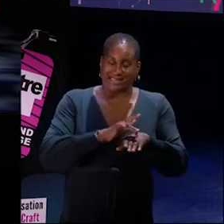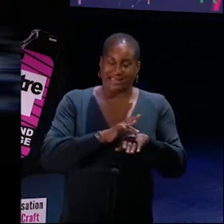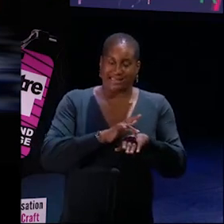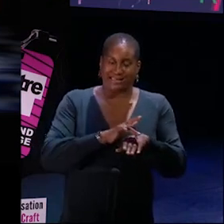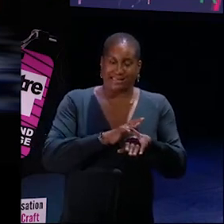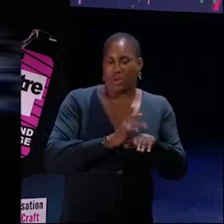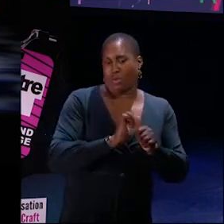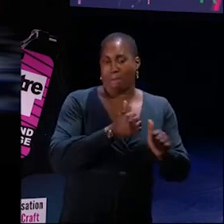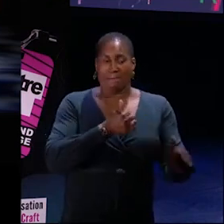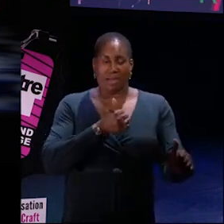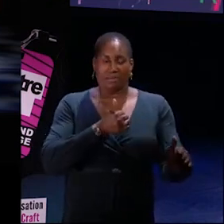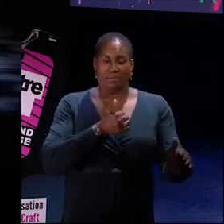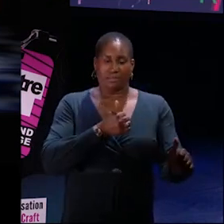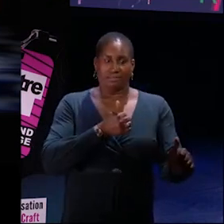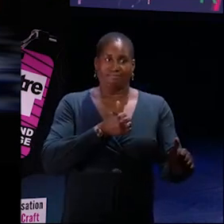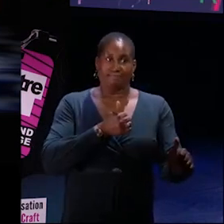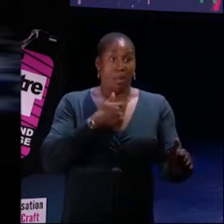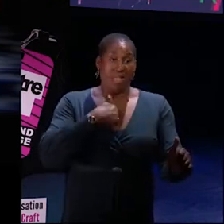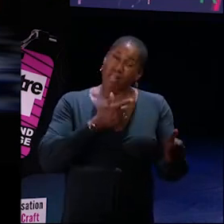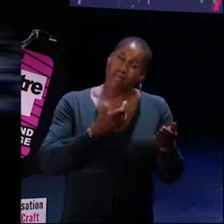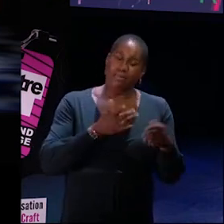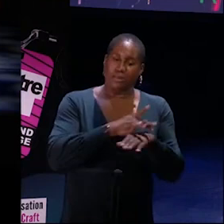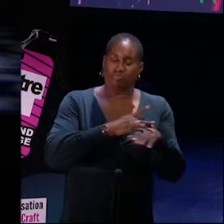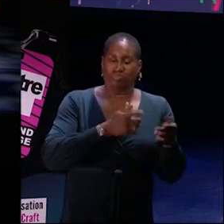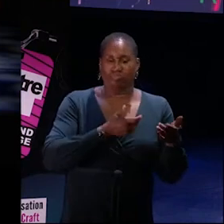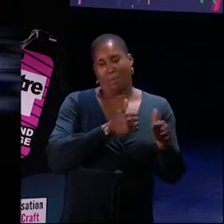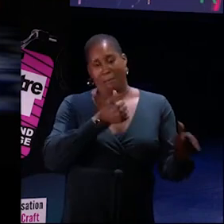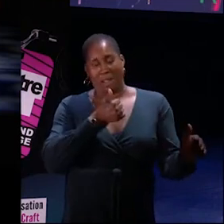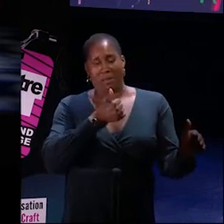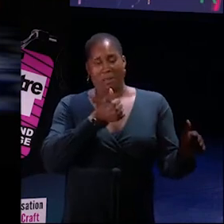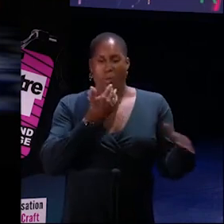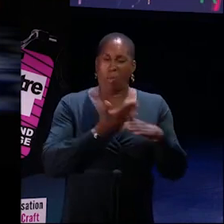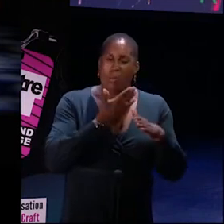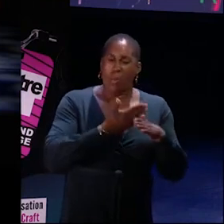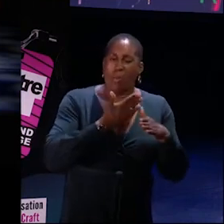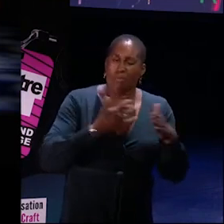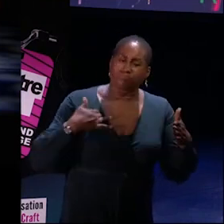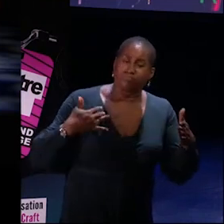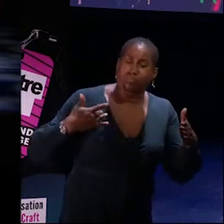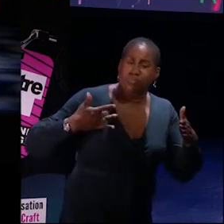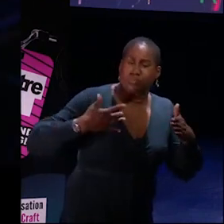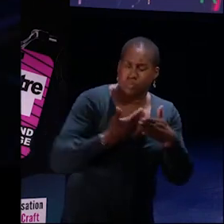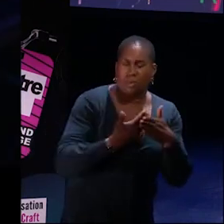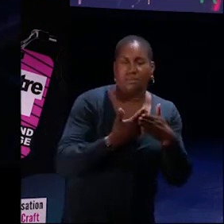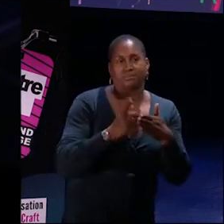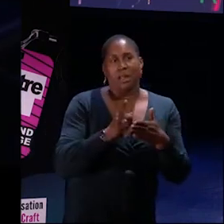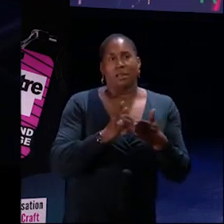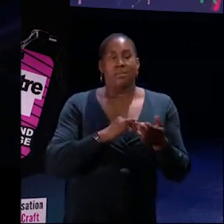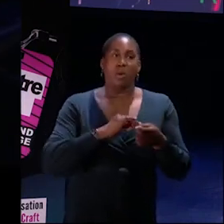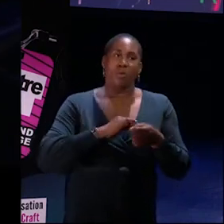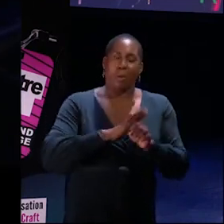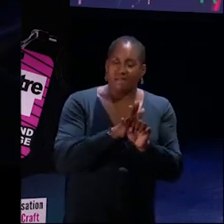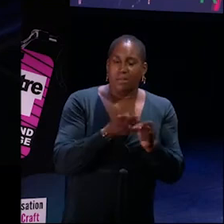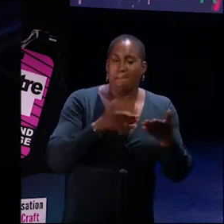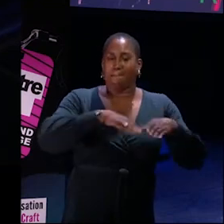stuff for a long time, since the beginning of the company nearly 20 years ago, during the pandemic when we weren't able to be